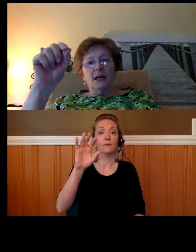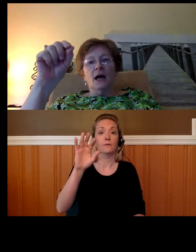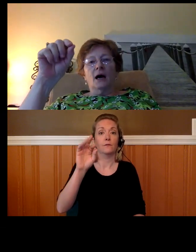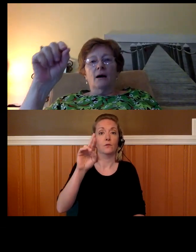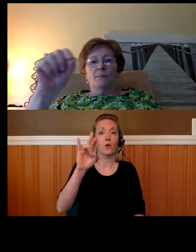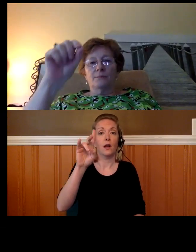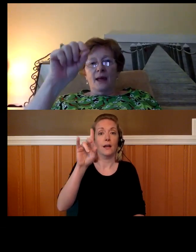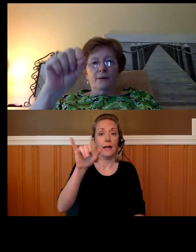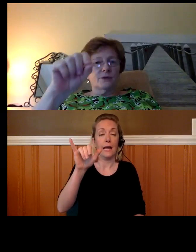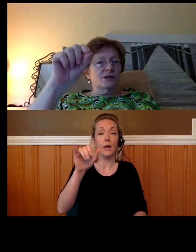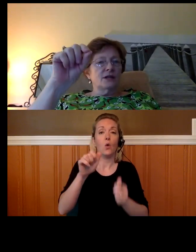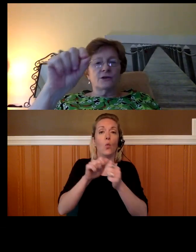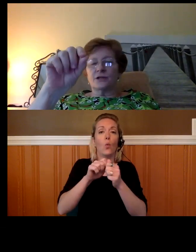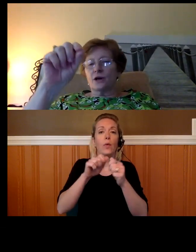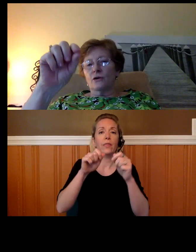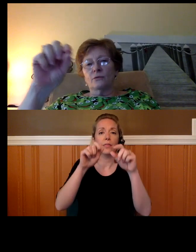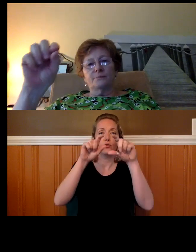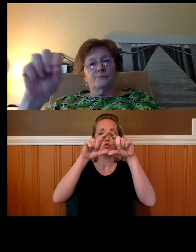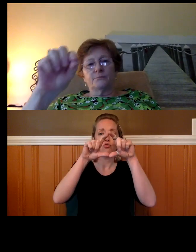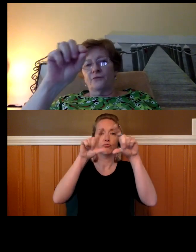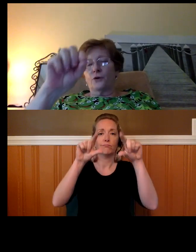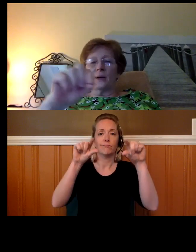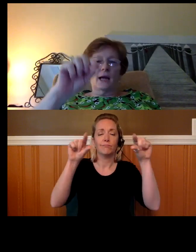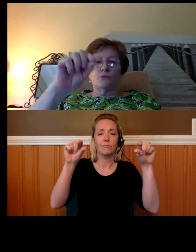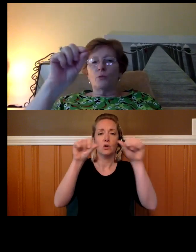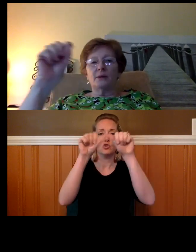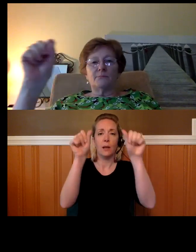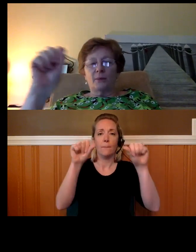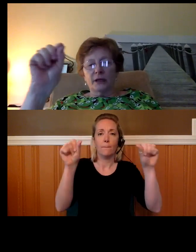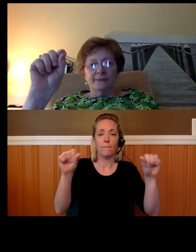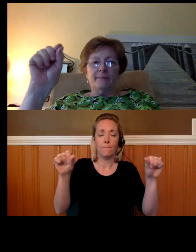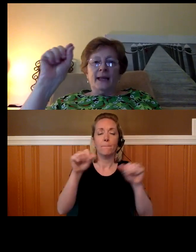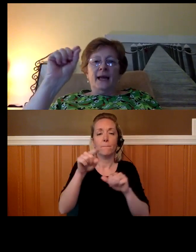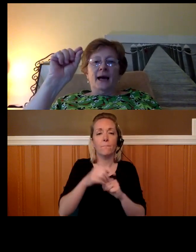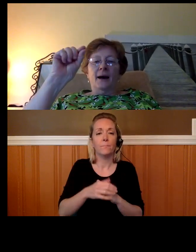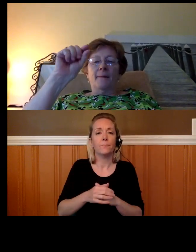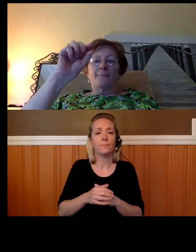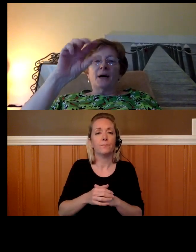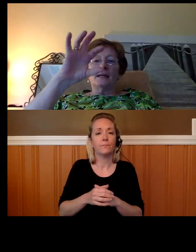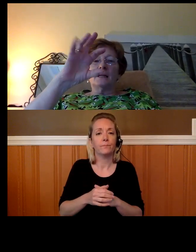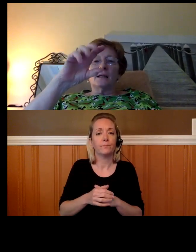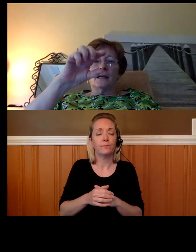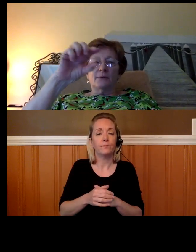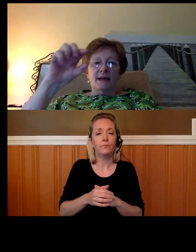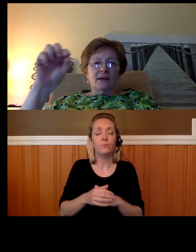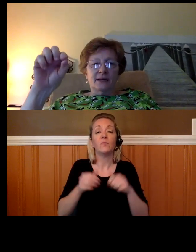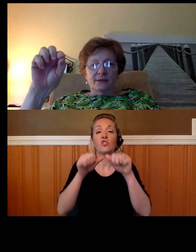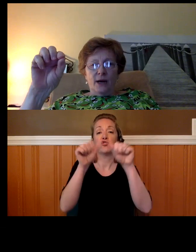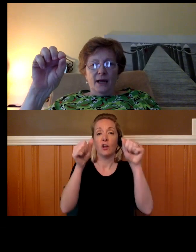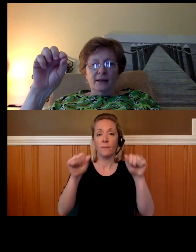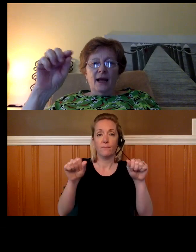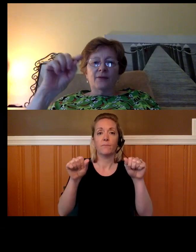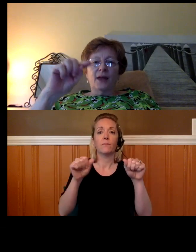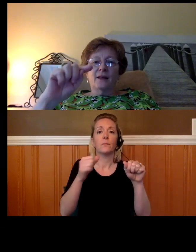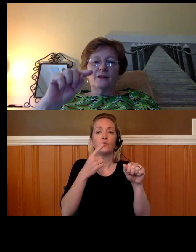That was years ago before we had Roman bubbling, but it was outlined in red, and then